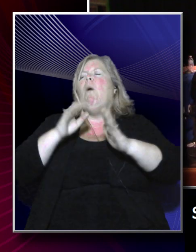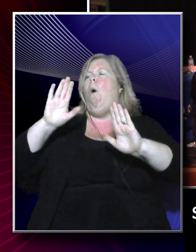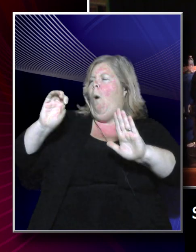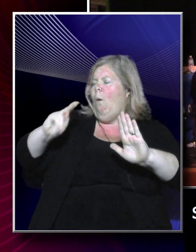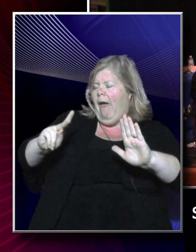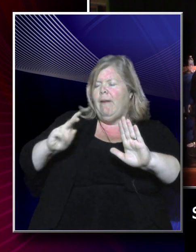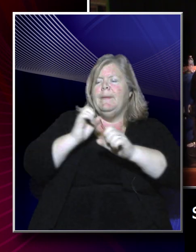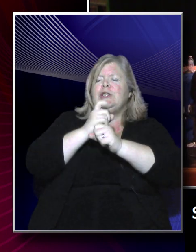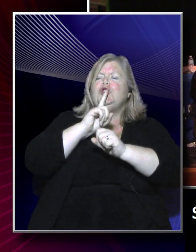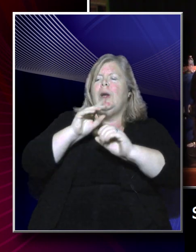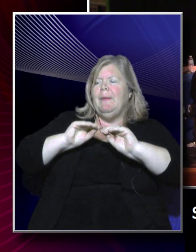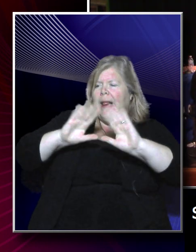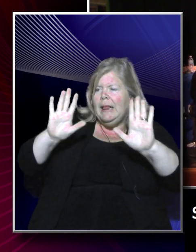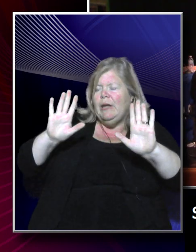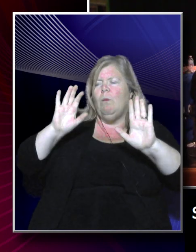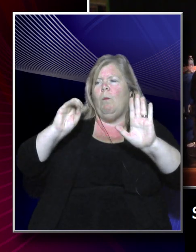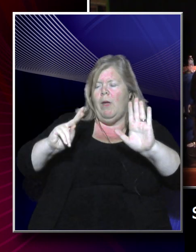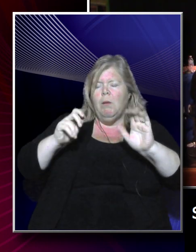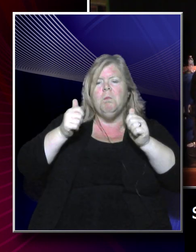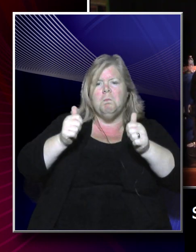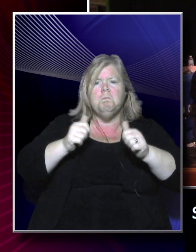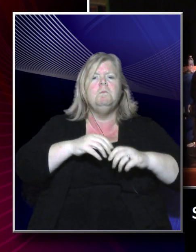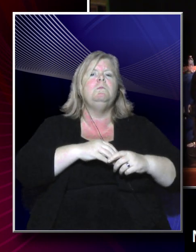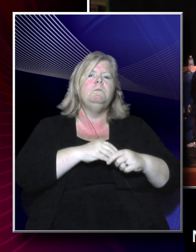and didn't miss anything. That's fine.